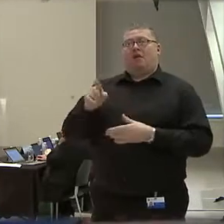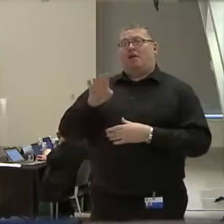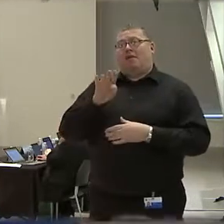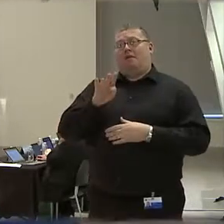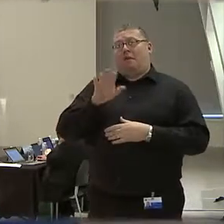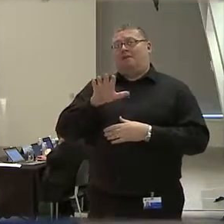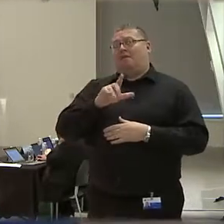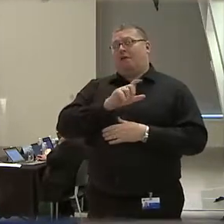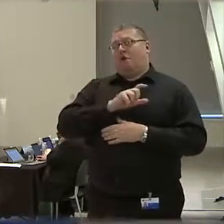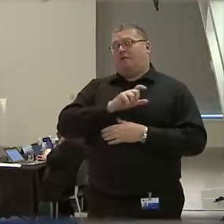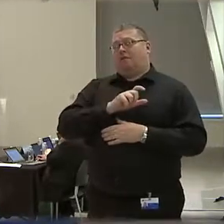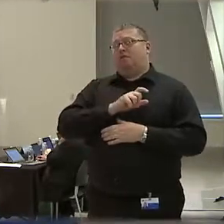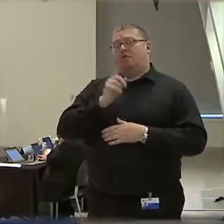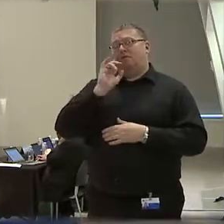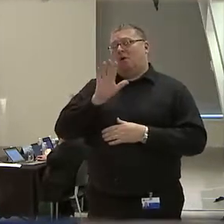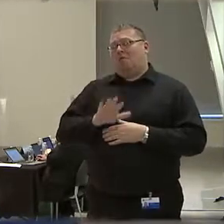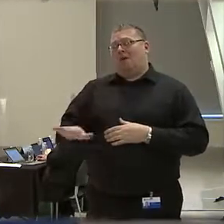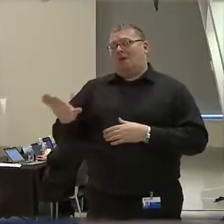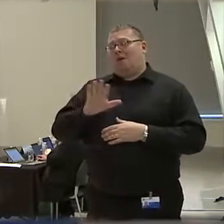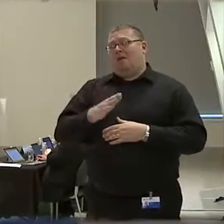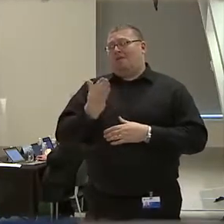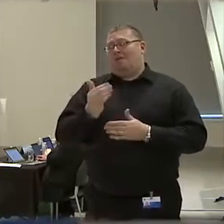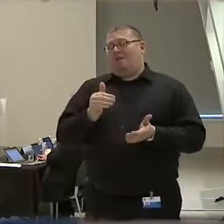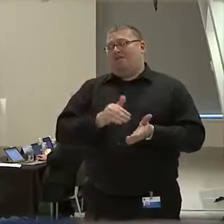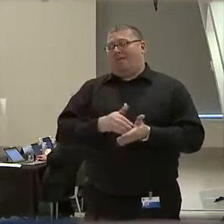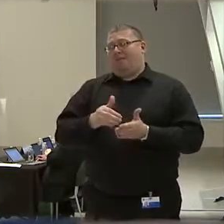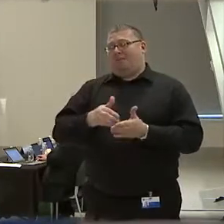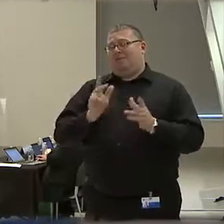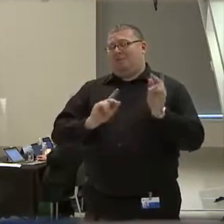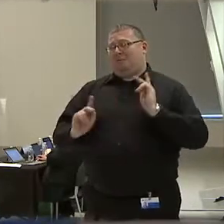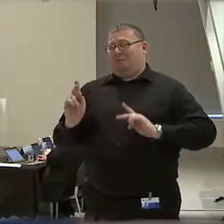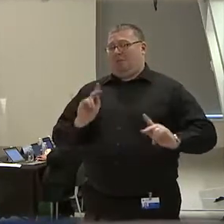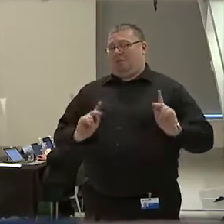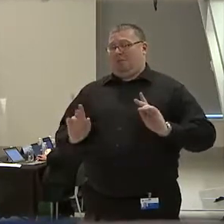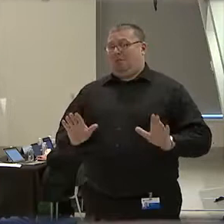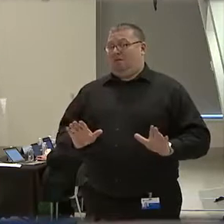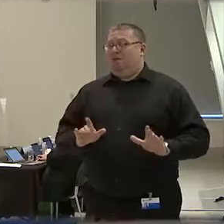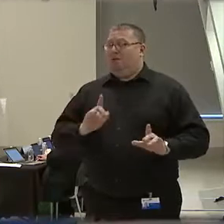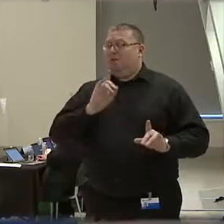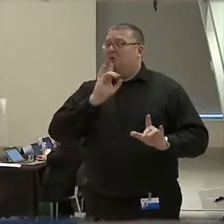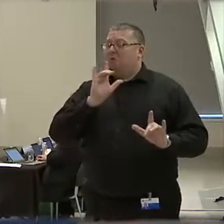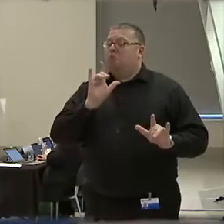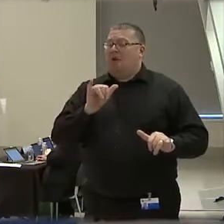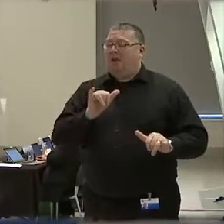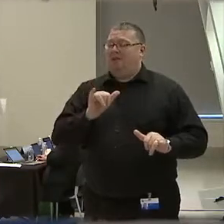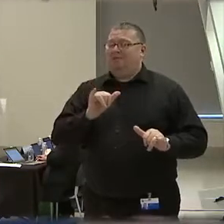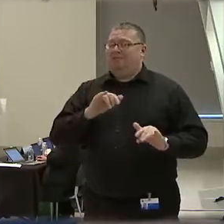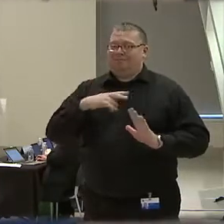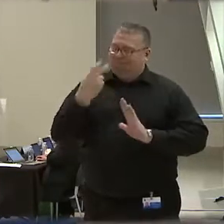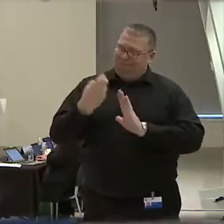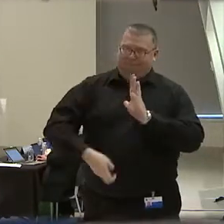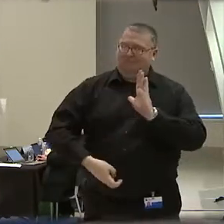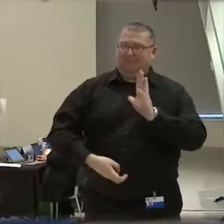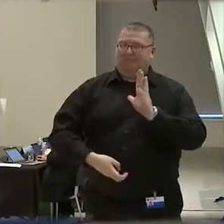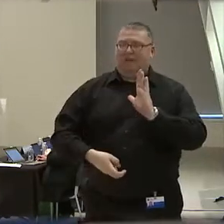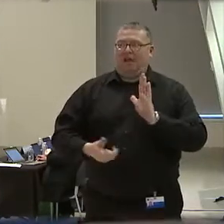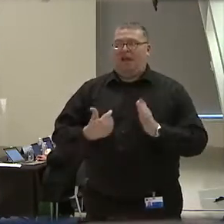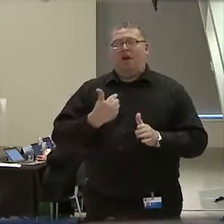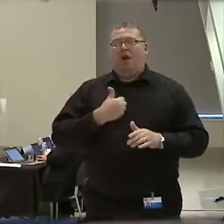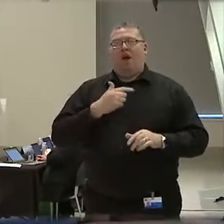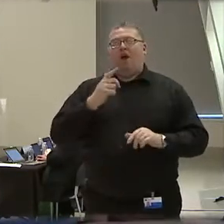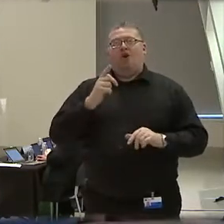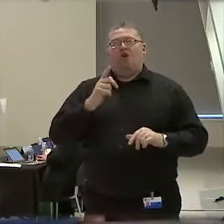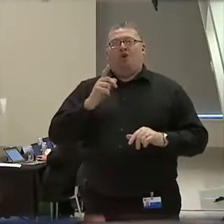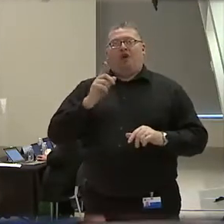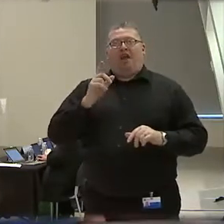45 officers for about 15,000 people. Really intensive. I could not police the whole